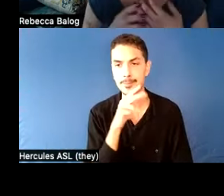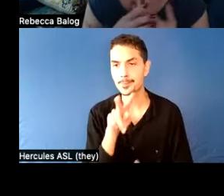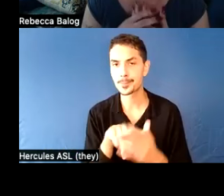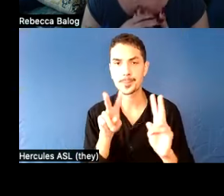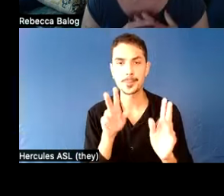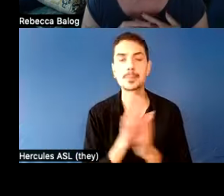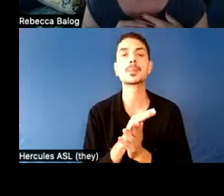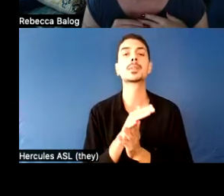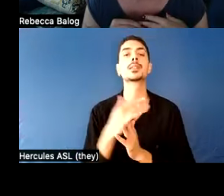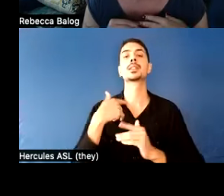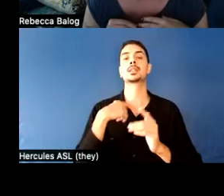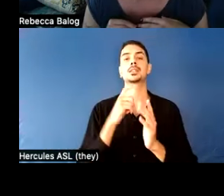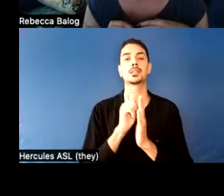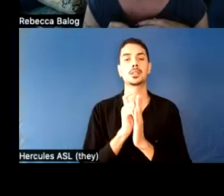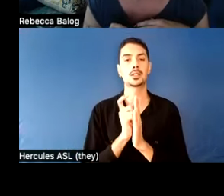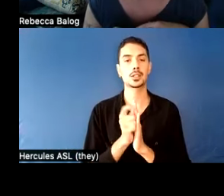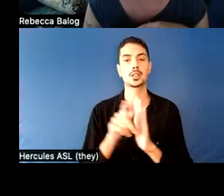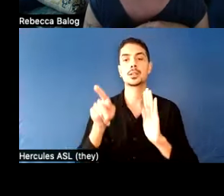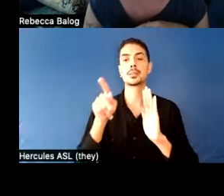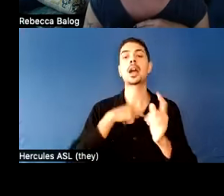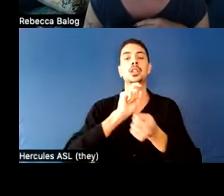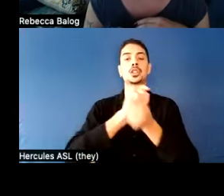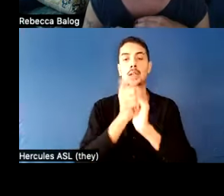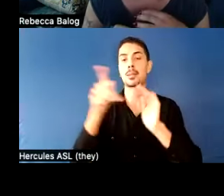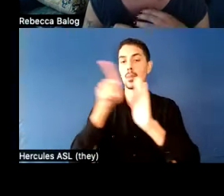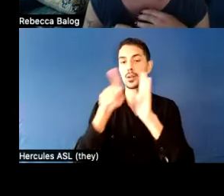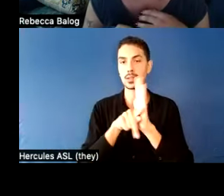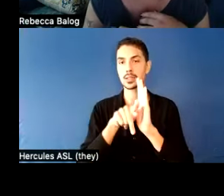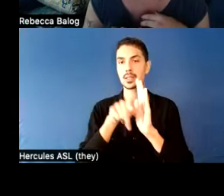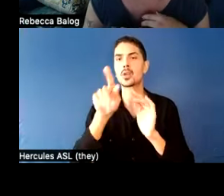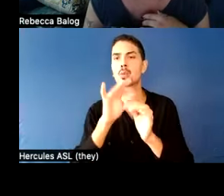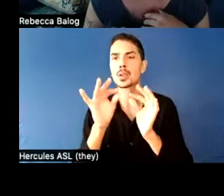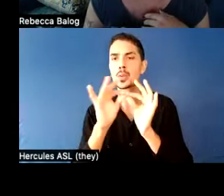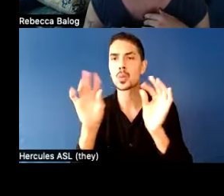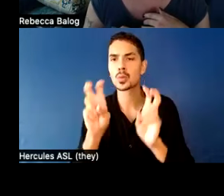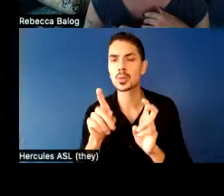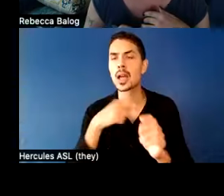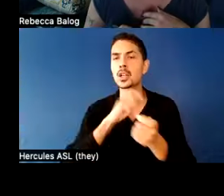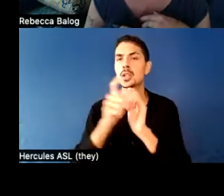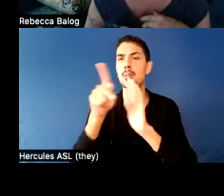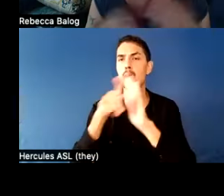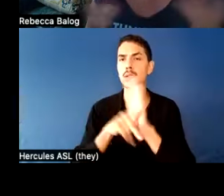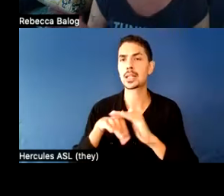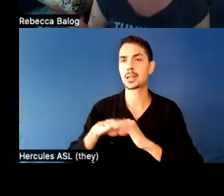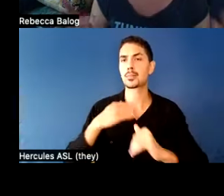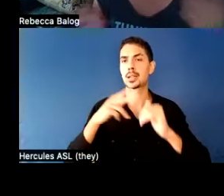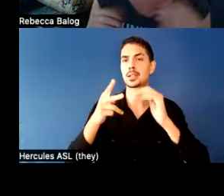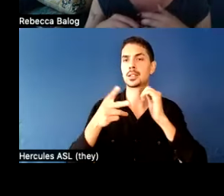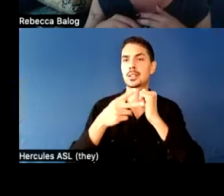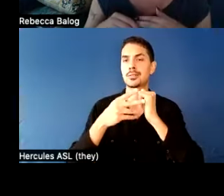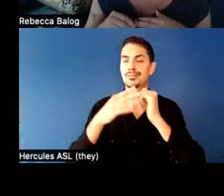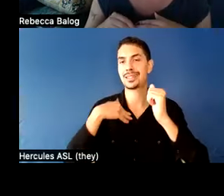I changed the policy in our shelter when I became director. There was so much pushback about being an inclusive